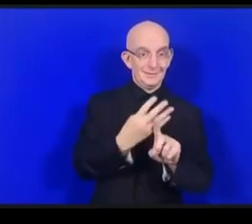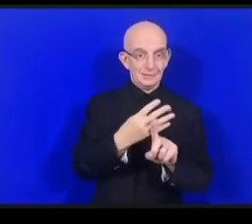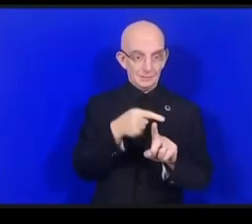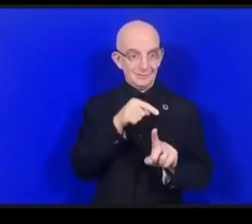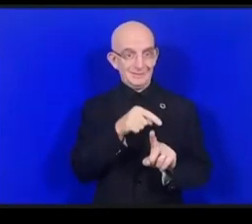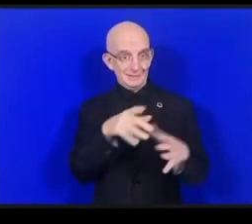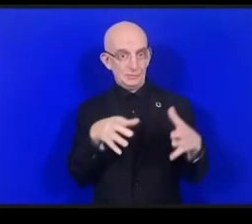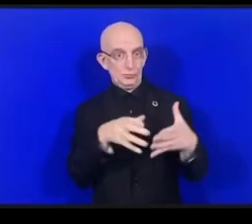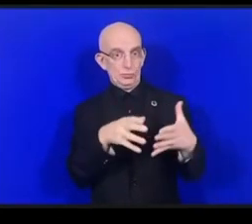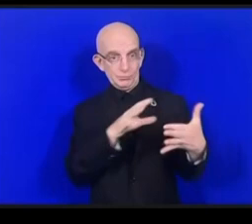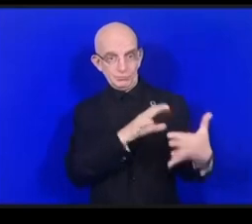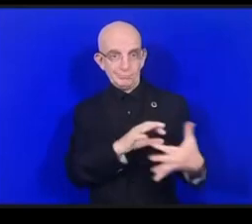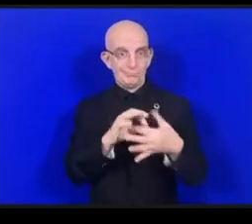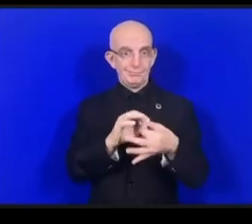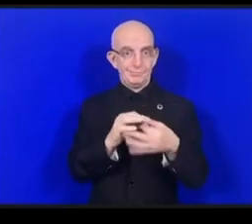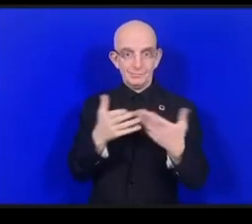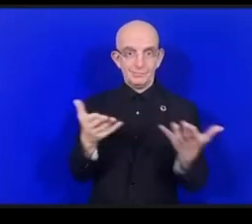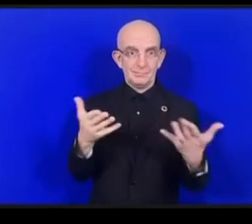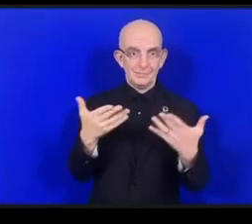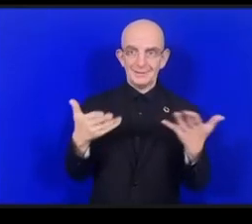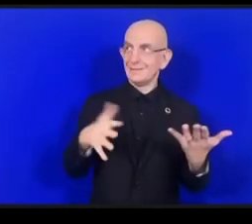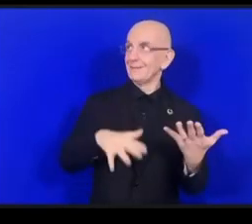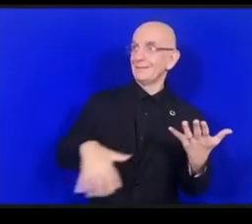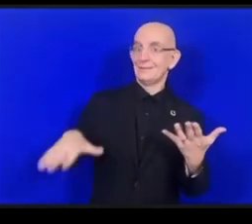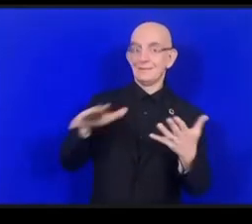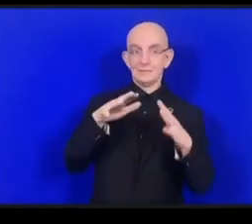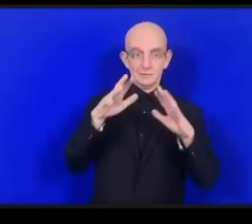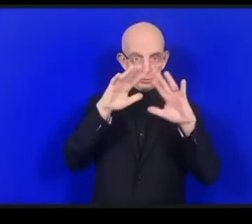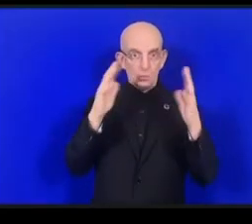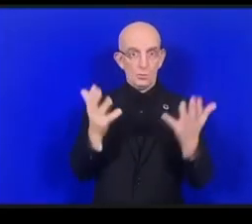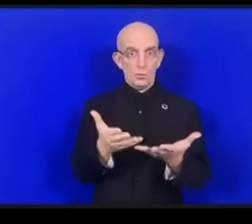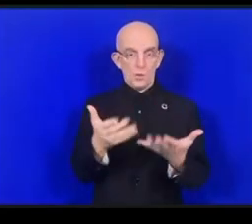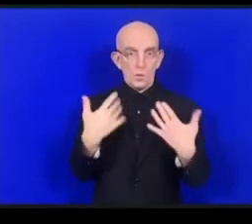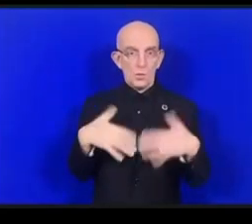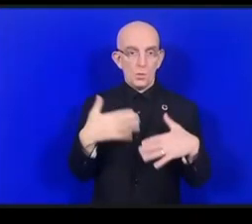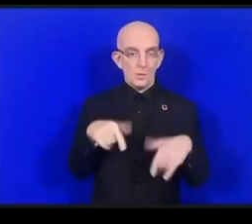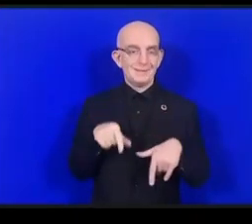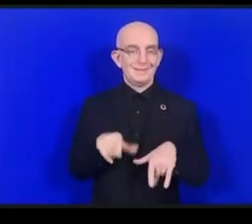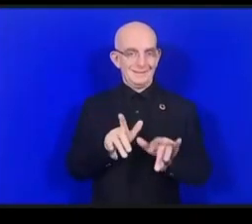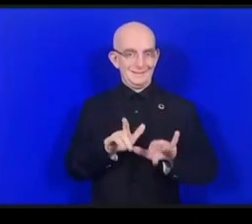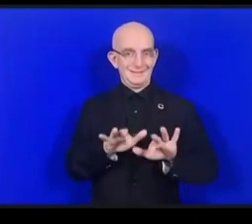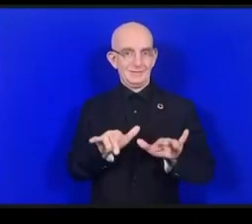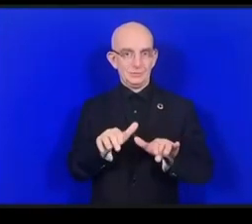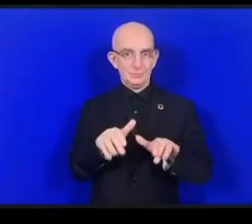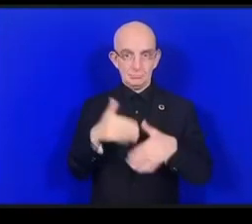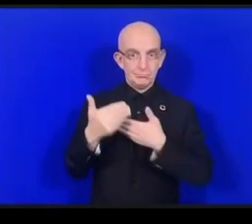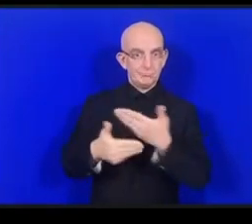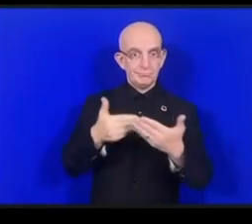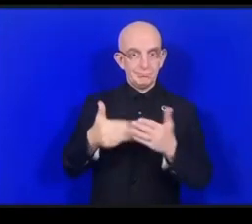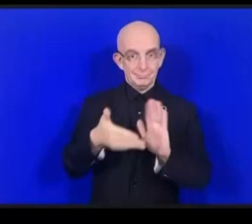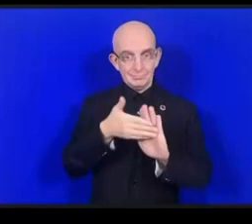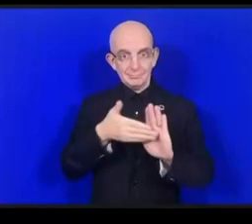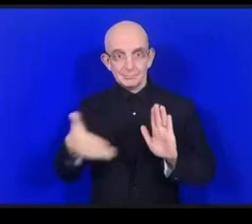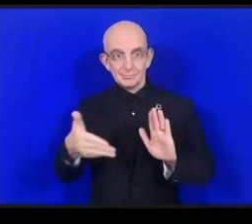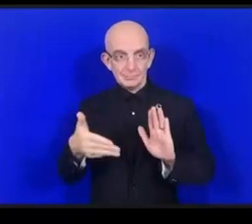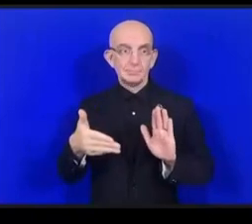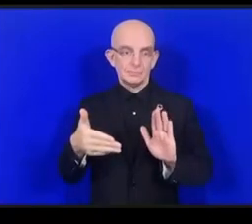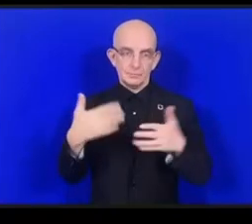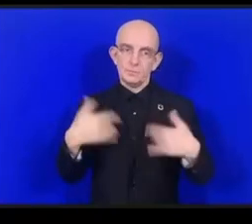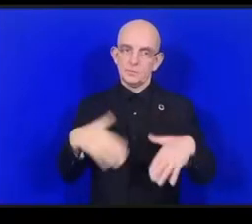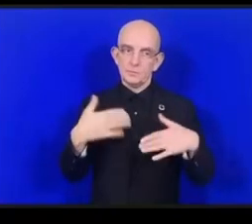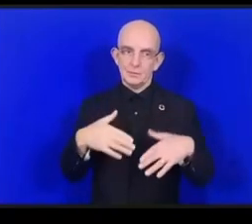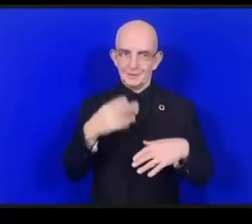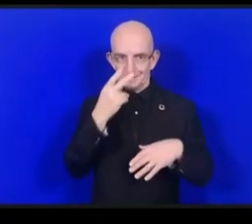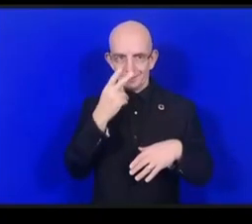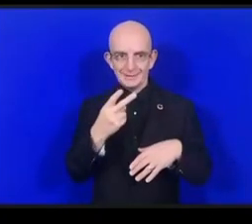in this digital era, it is also becoming, since the pandemic, we have been engaging and we have